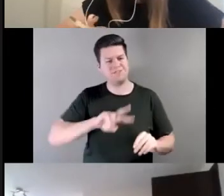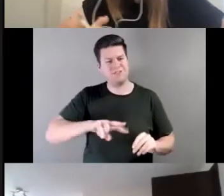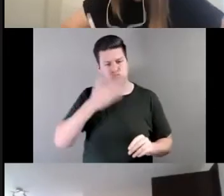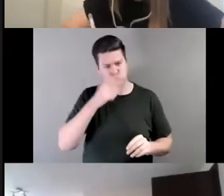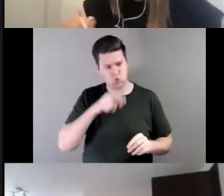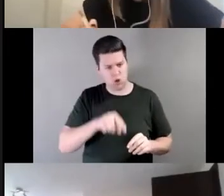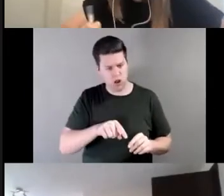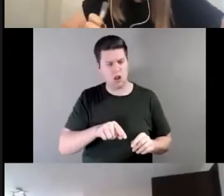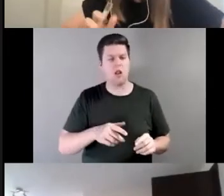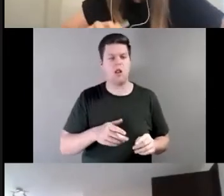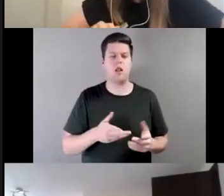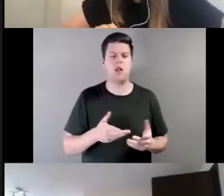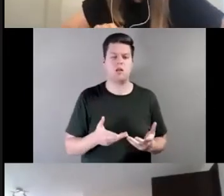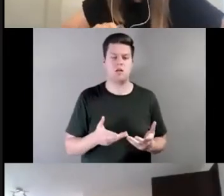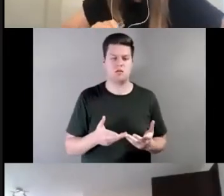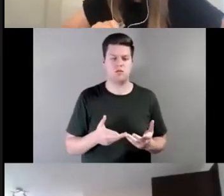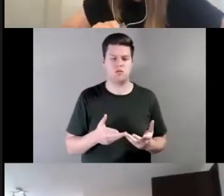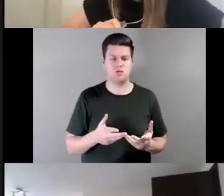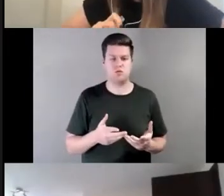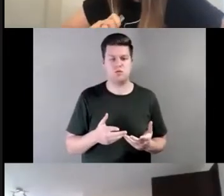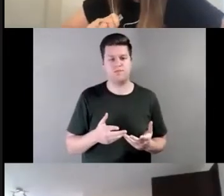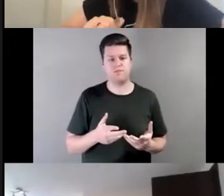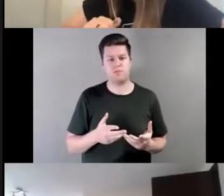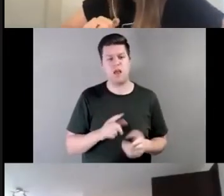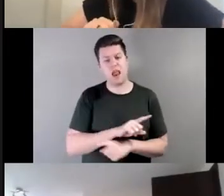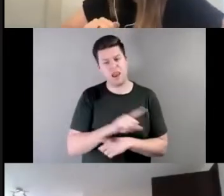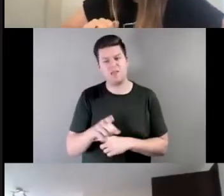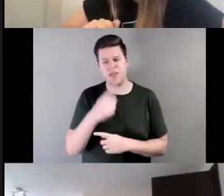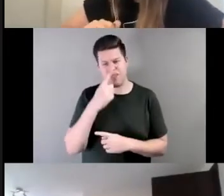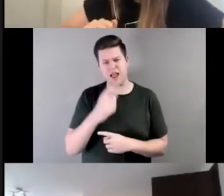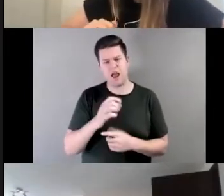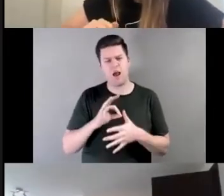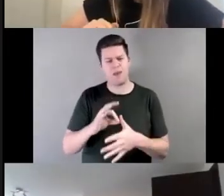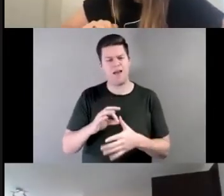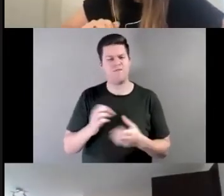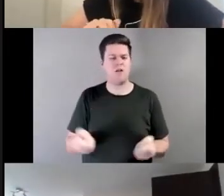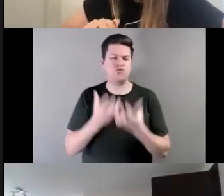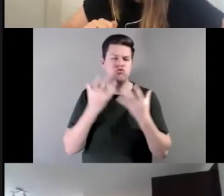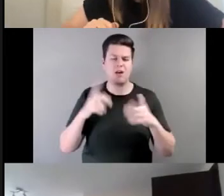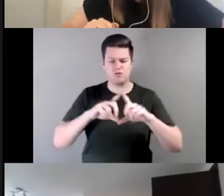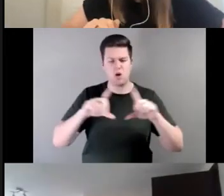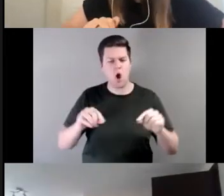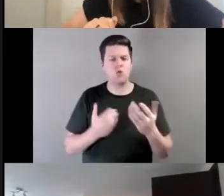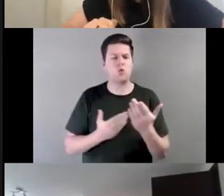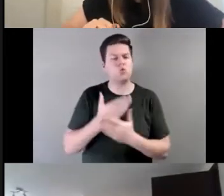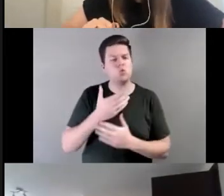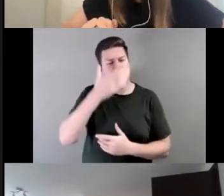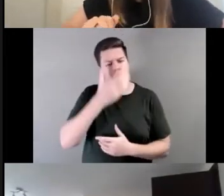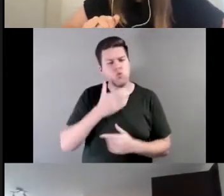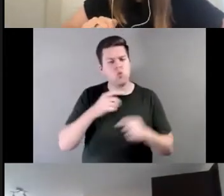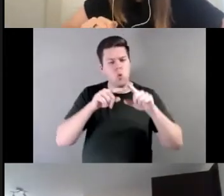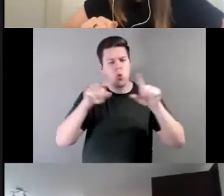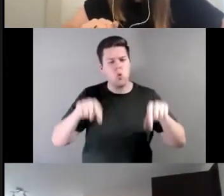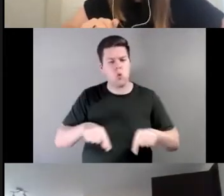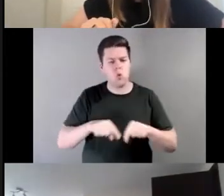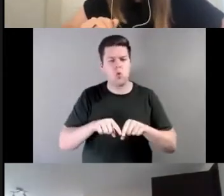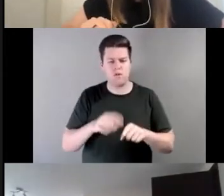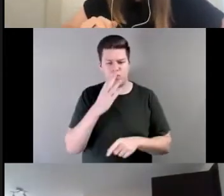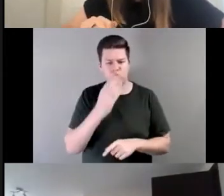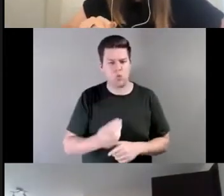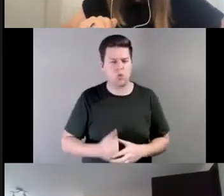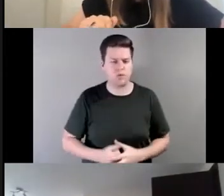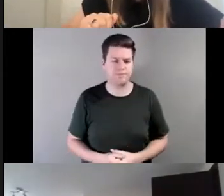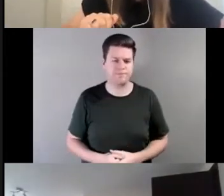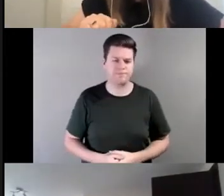appearance or age changes. They can apply for a fresh card with a new photograph. It's issued to anybody who's